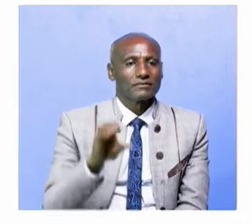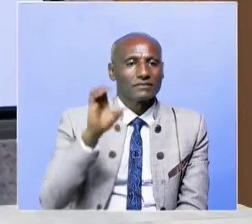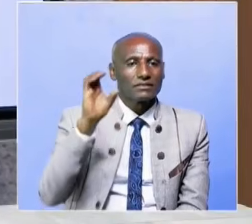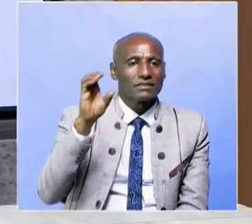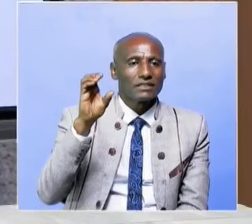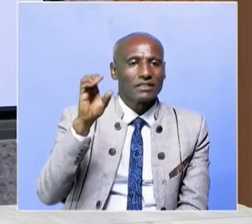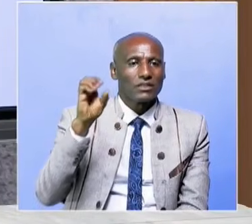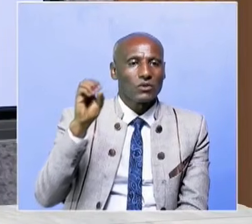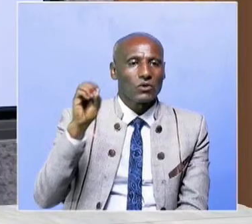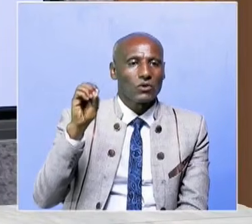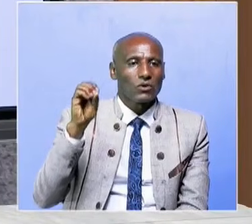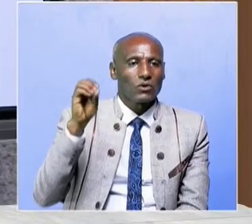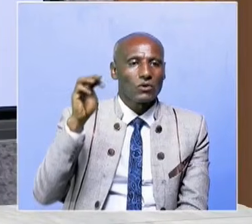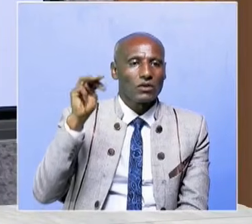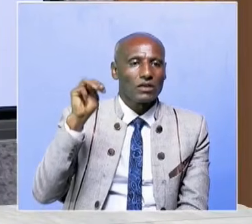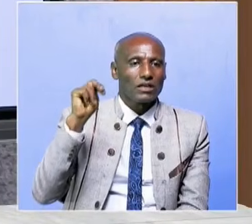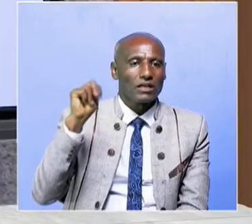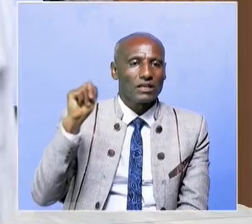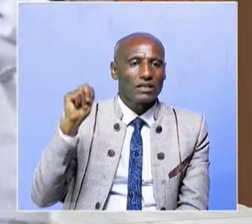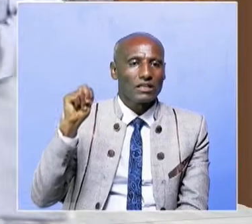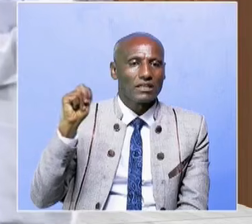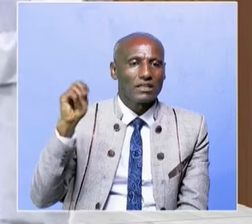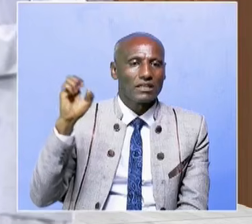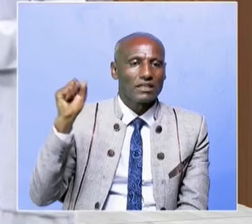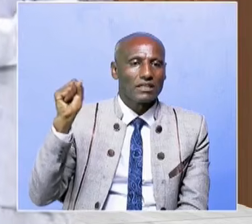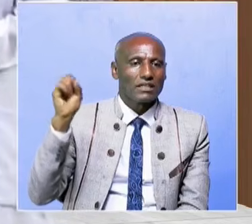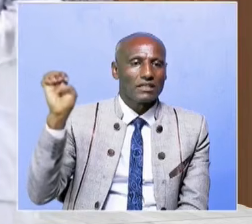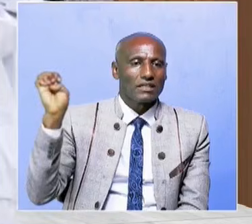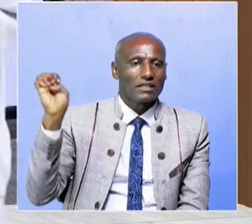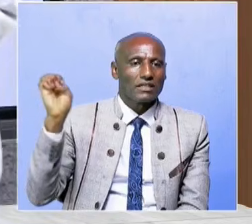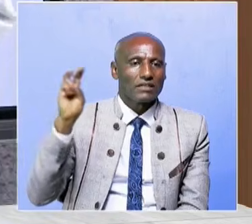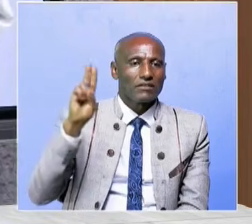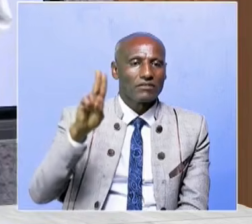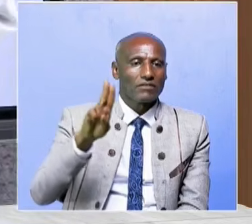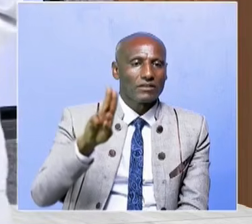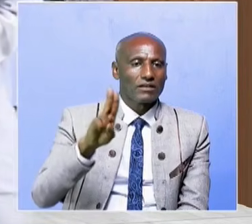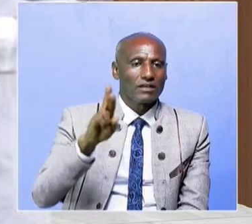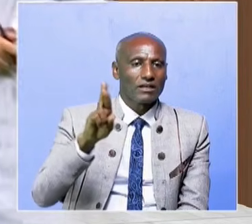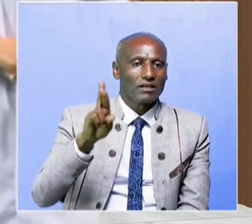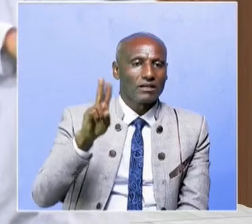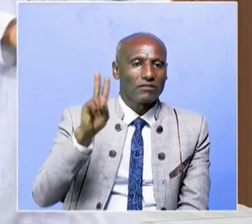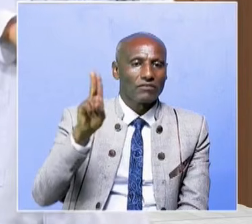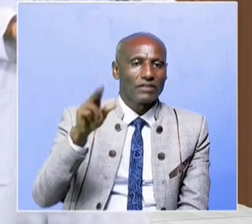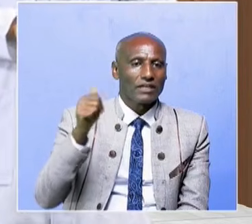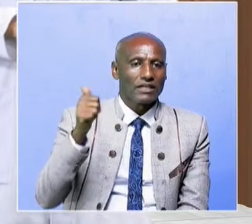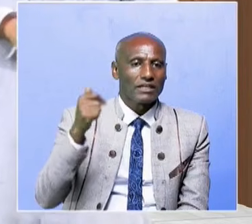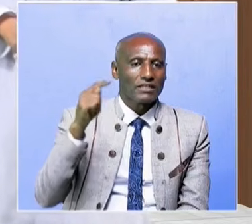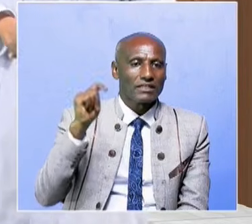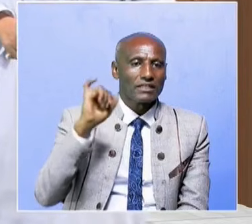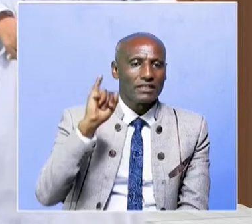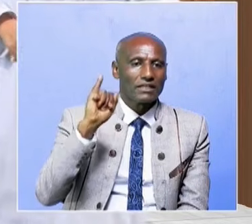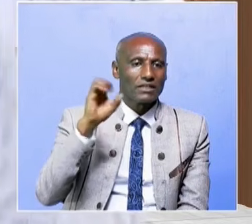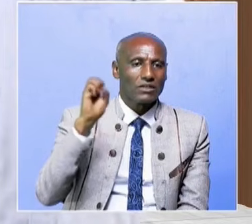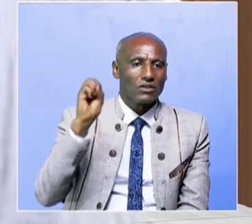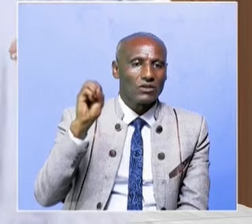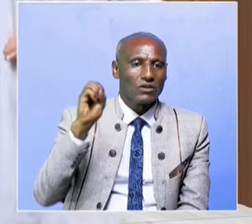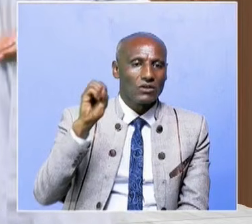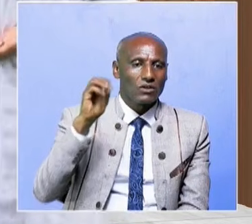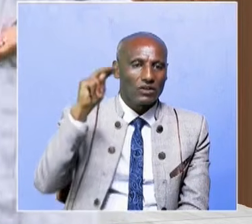The conservation is protecting the wildlife as much as possible is the answer.